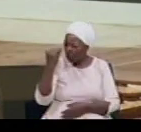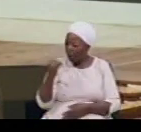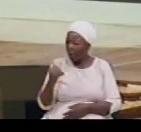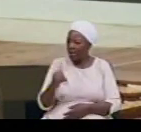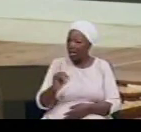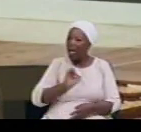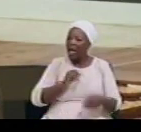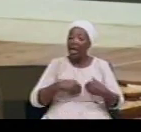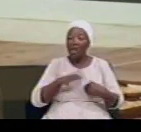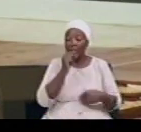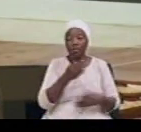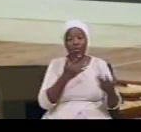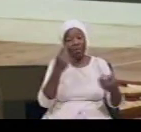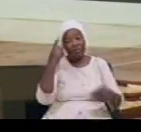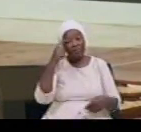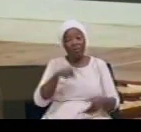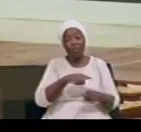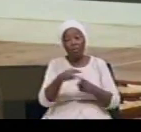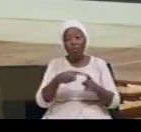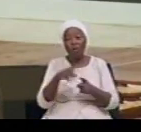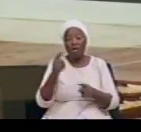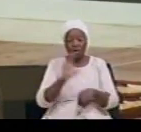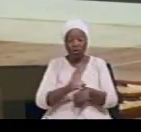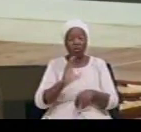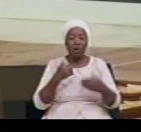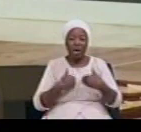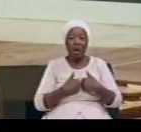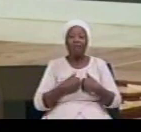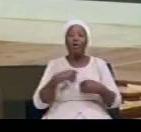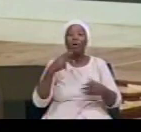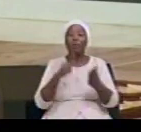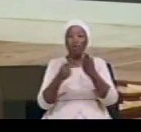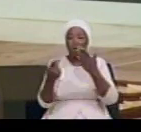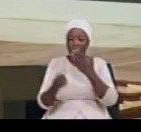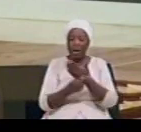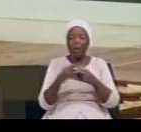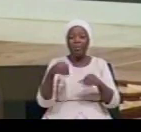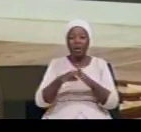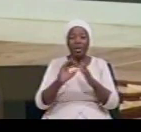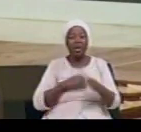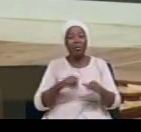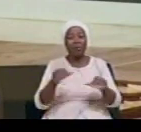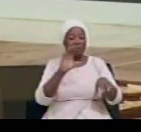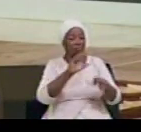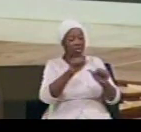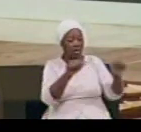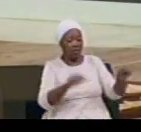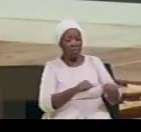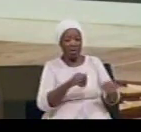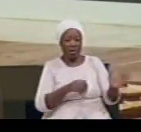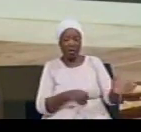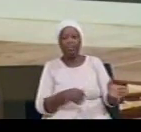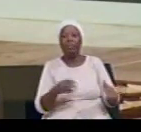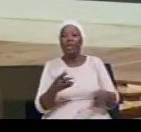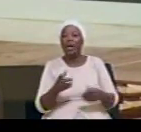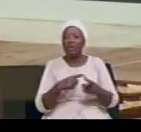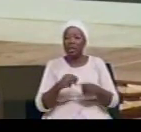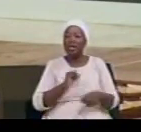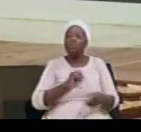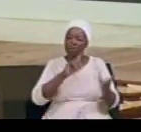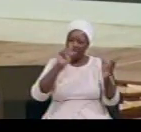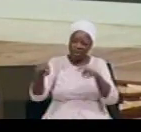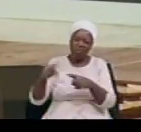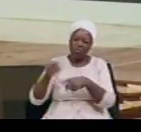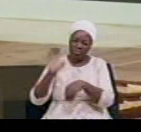the church will have a crusade in our area. I come to church, I hear the word